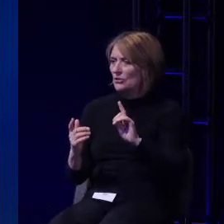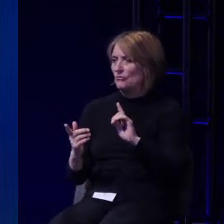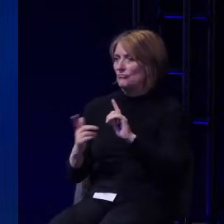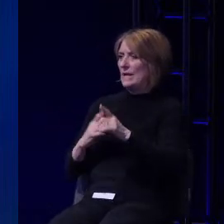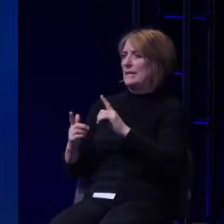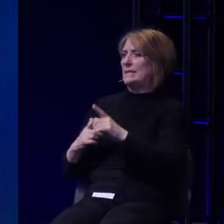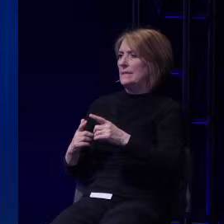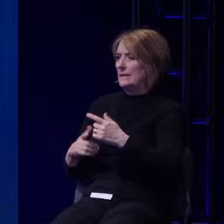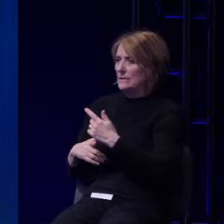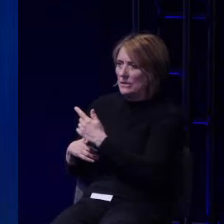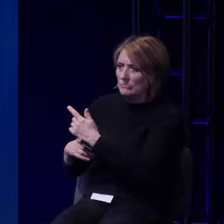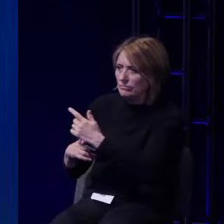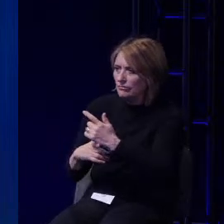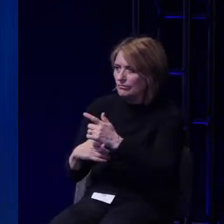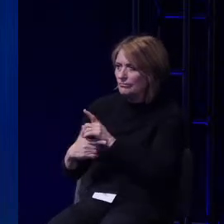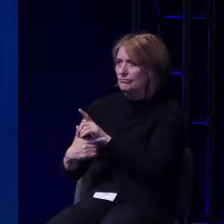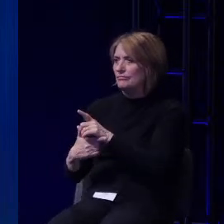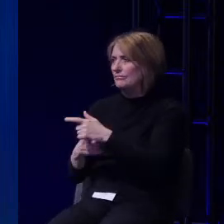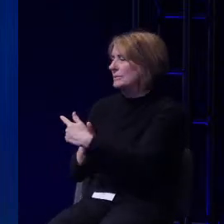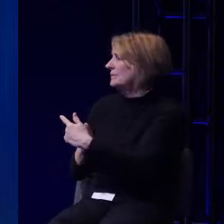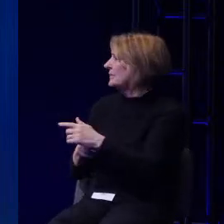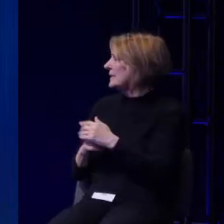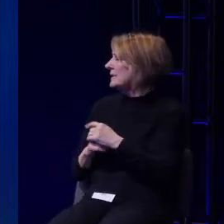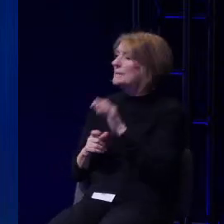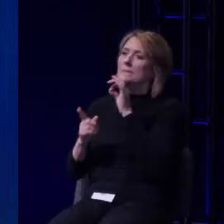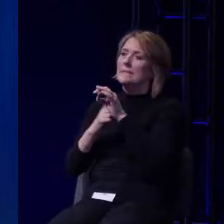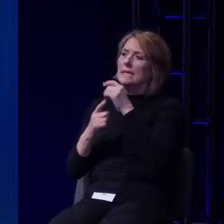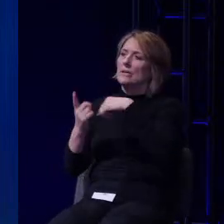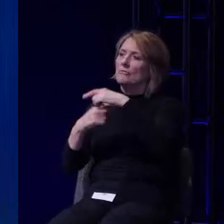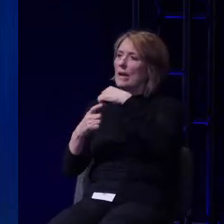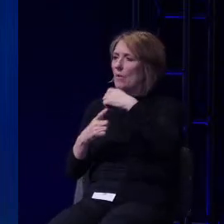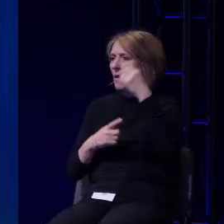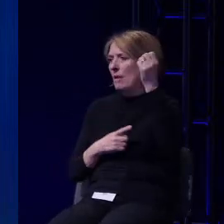And so I think, especially with lighting, I think